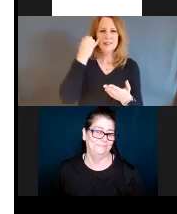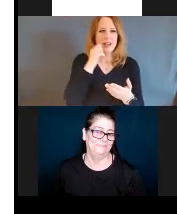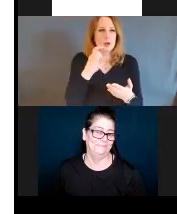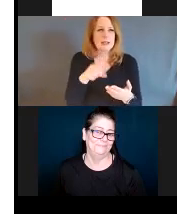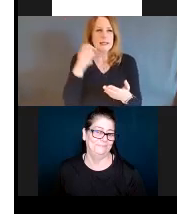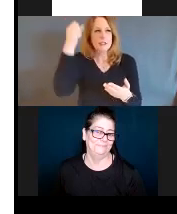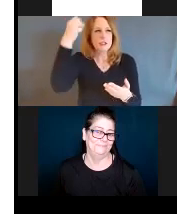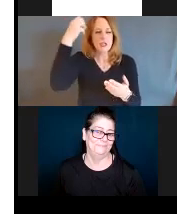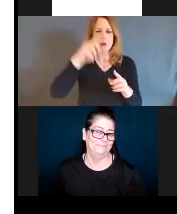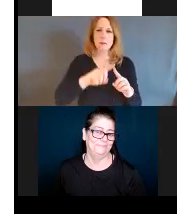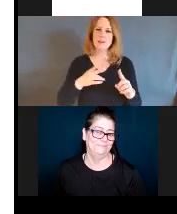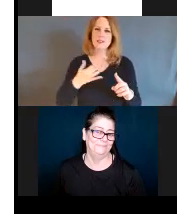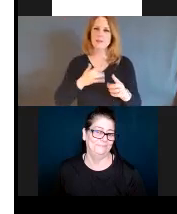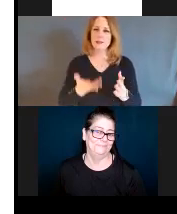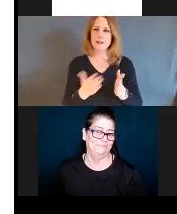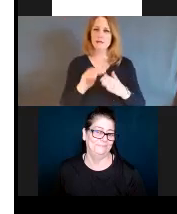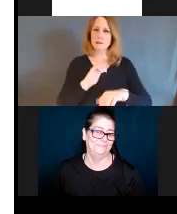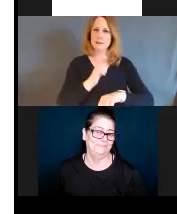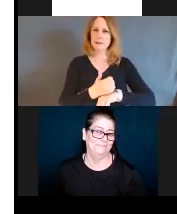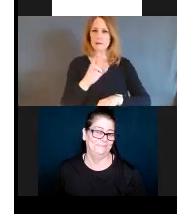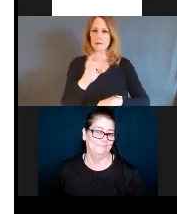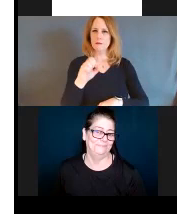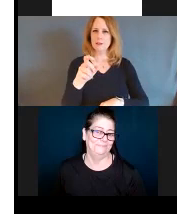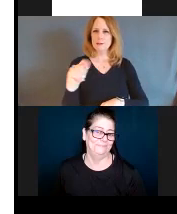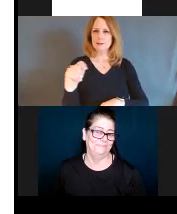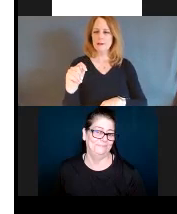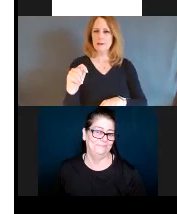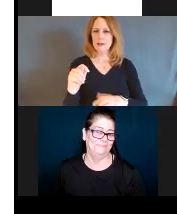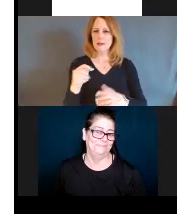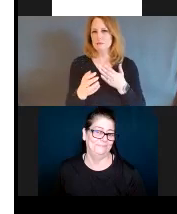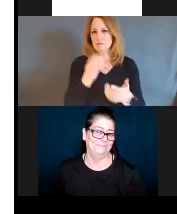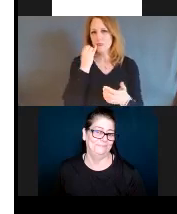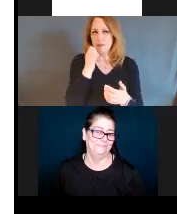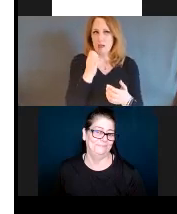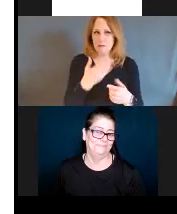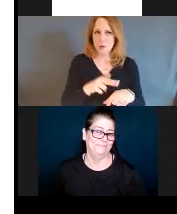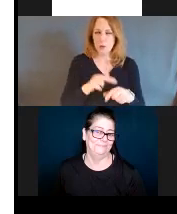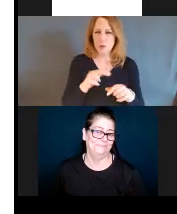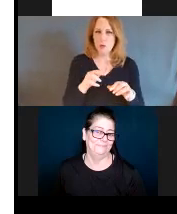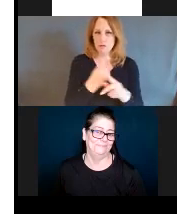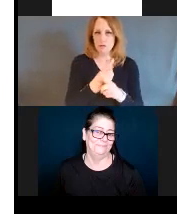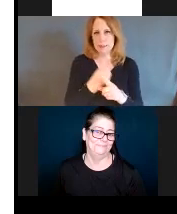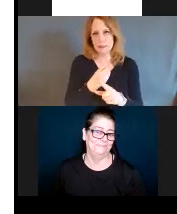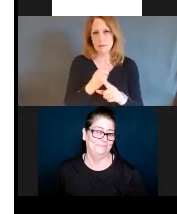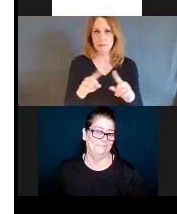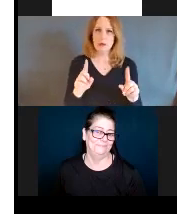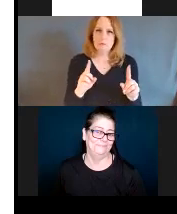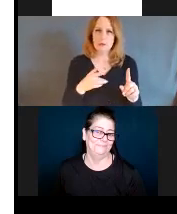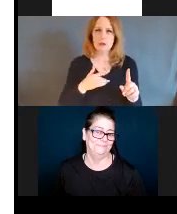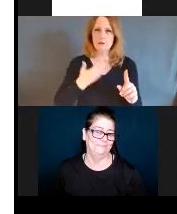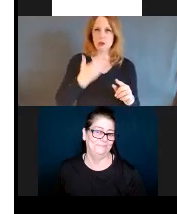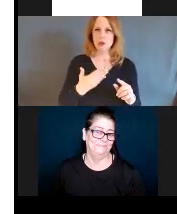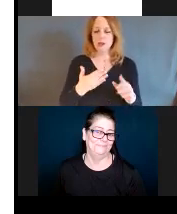like a reset for me. If even if it wasn't during my normal, shower routine, it just felt good to get in, get kind